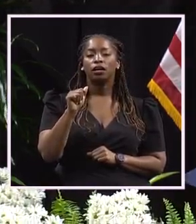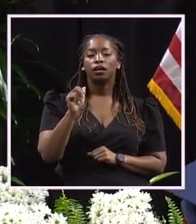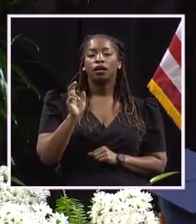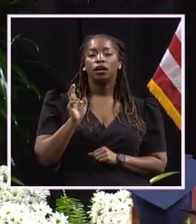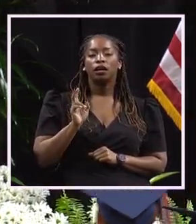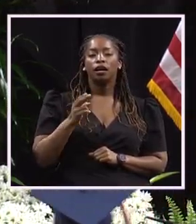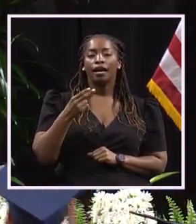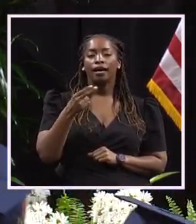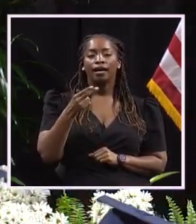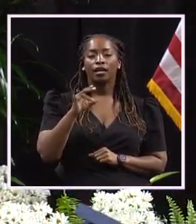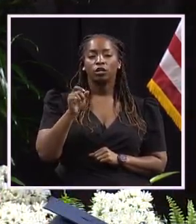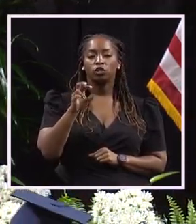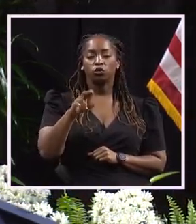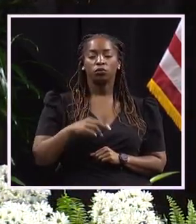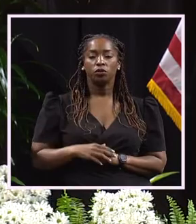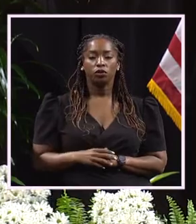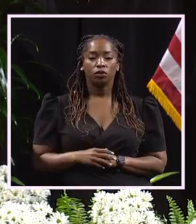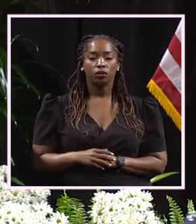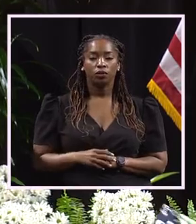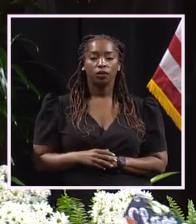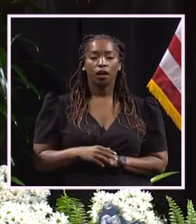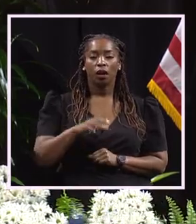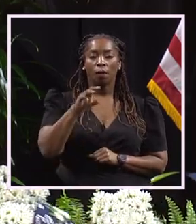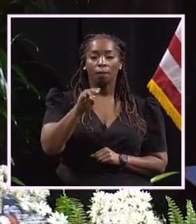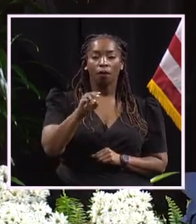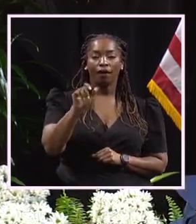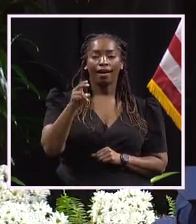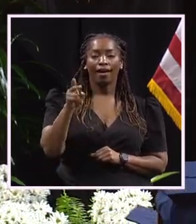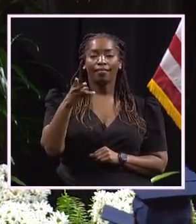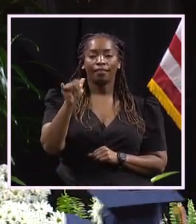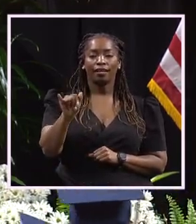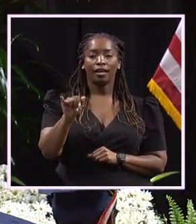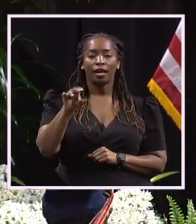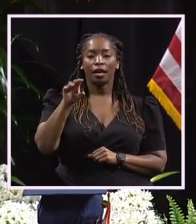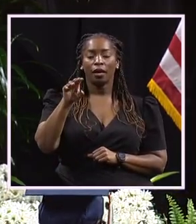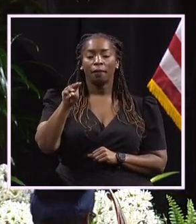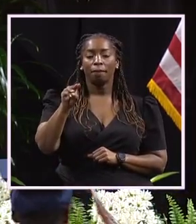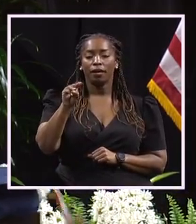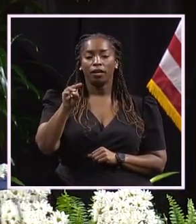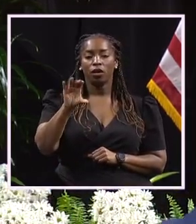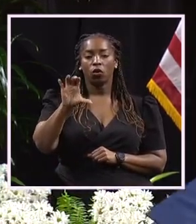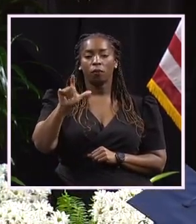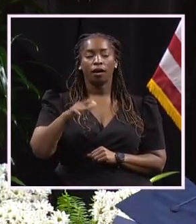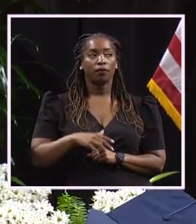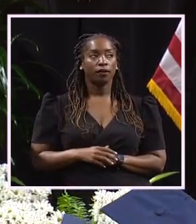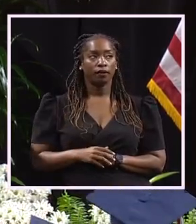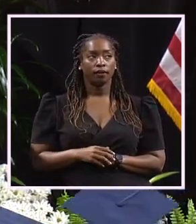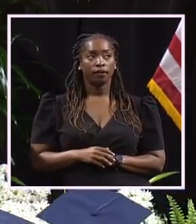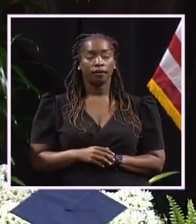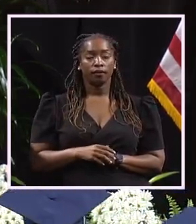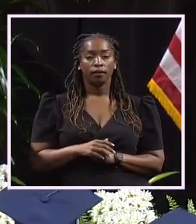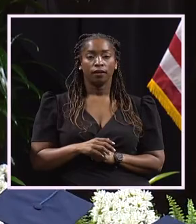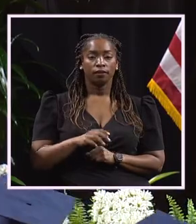Chavarria, cum laude, Mark Anthony Medina, cum laude, Hugo Cesar